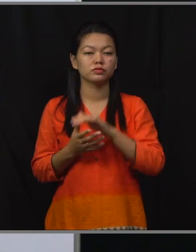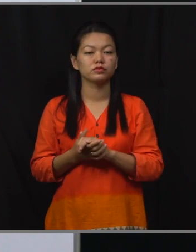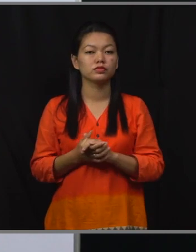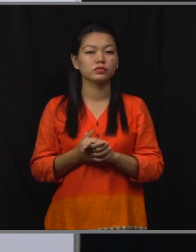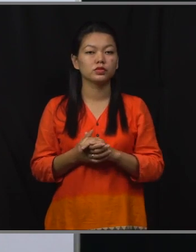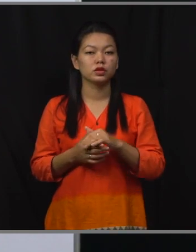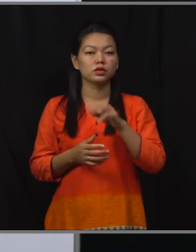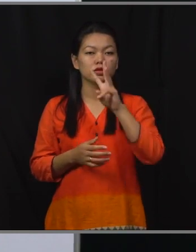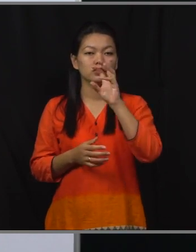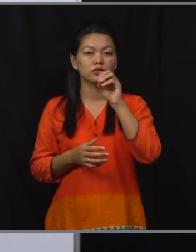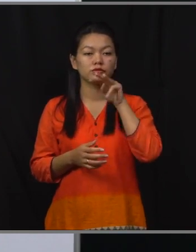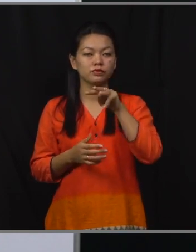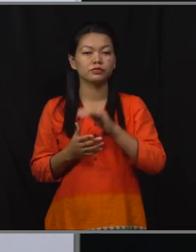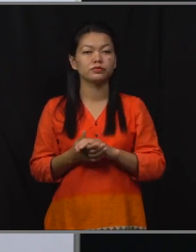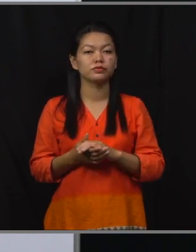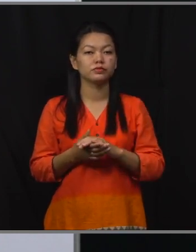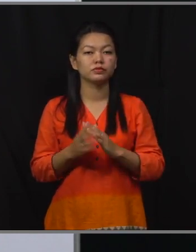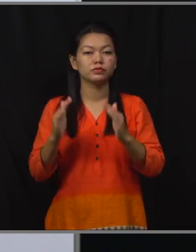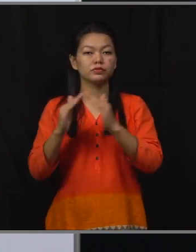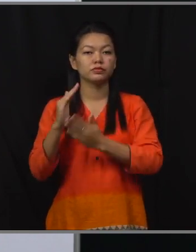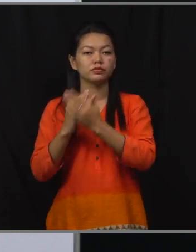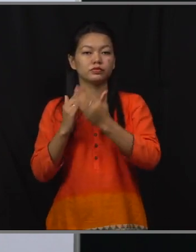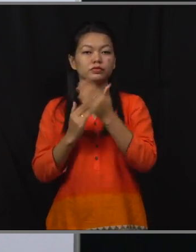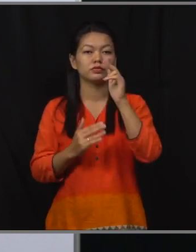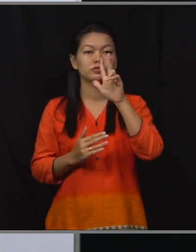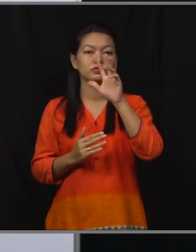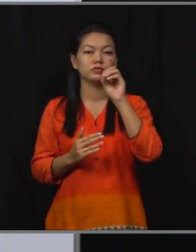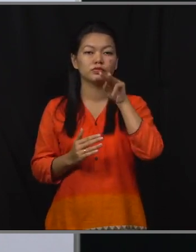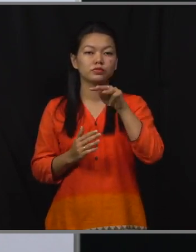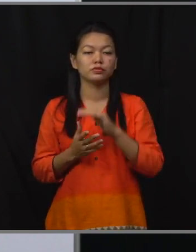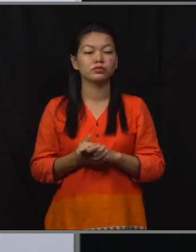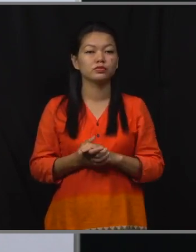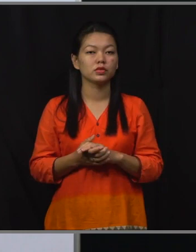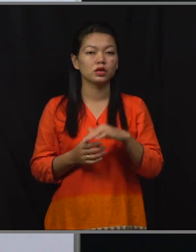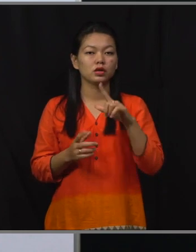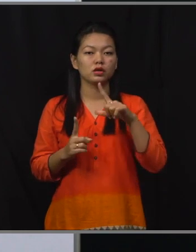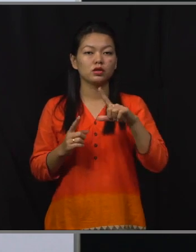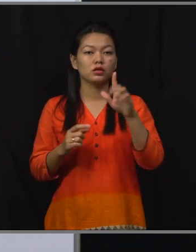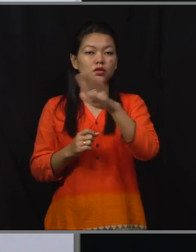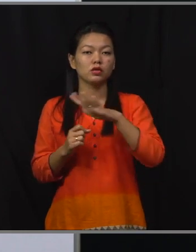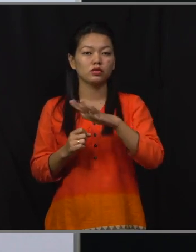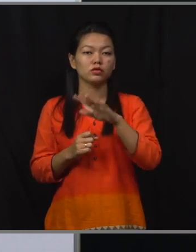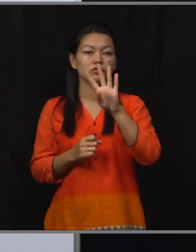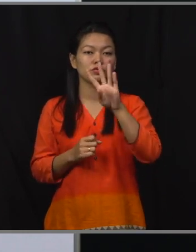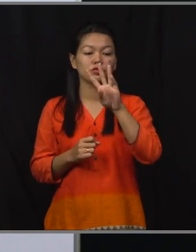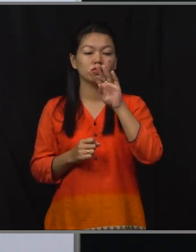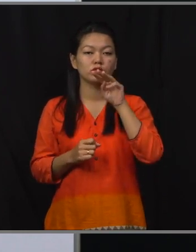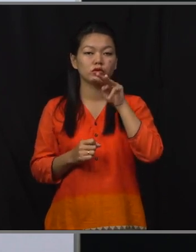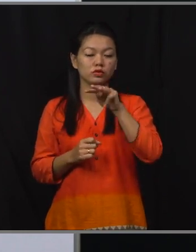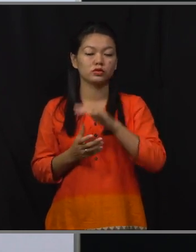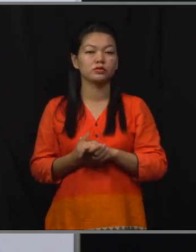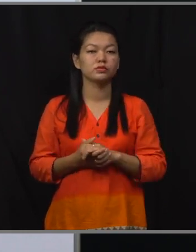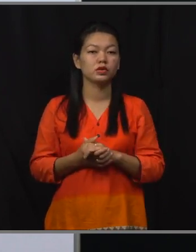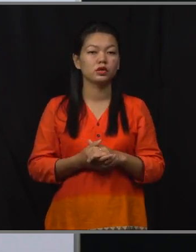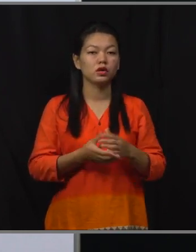30,000, donations for building 80,000, lockers rent 4,000, sale of all sports